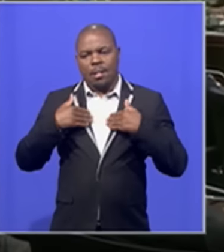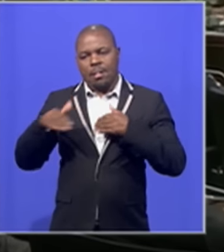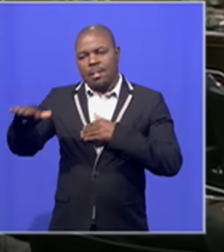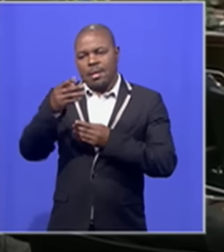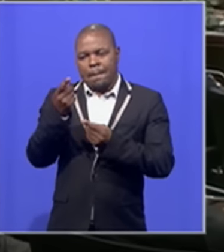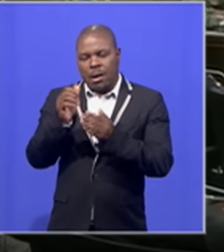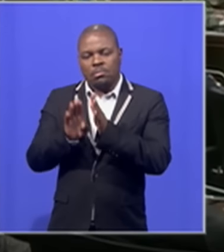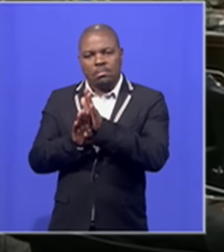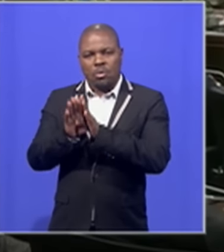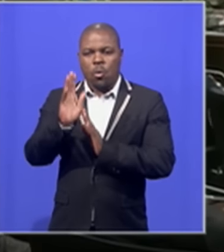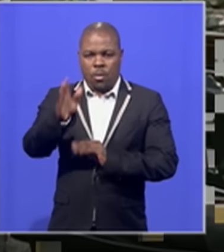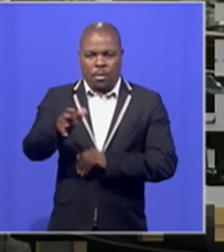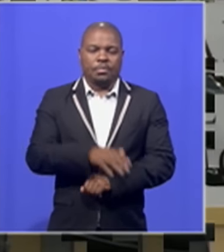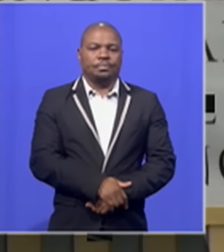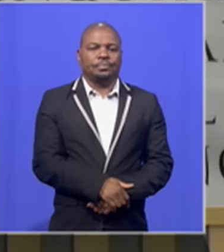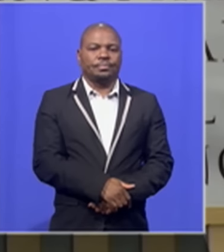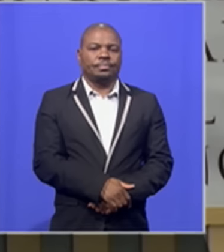ga tse dingwe.